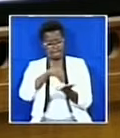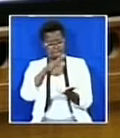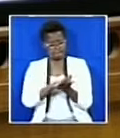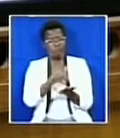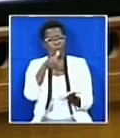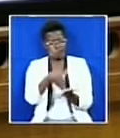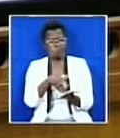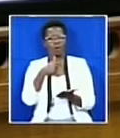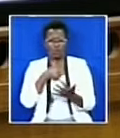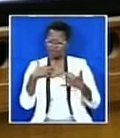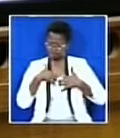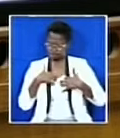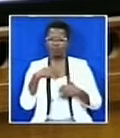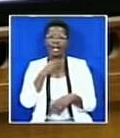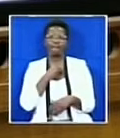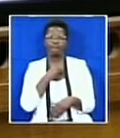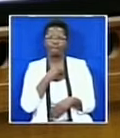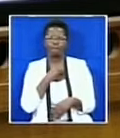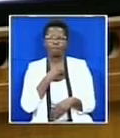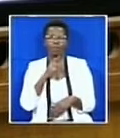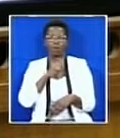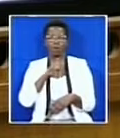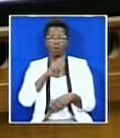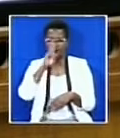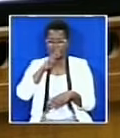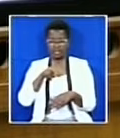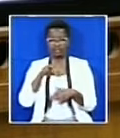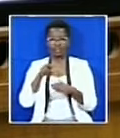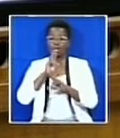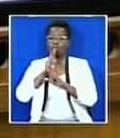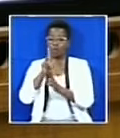We would want that work to be done properly.